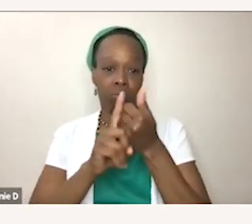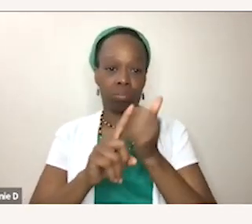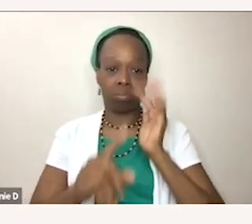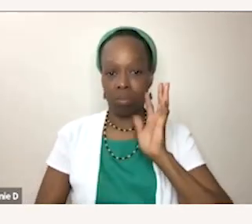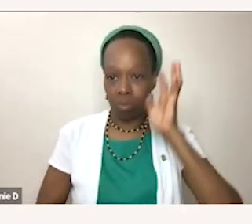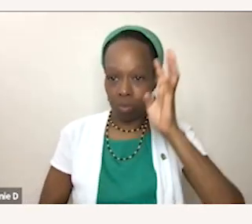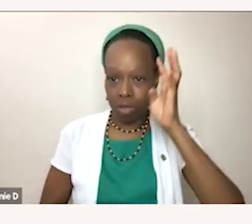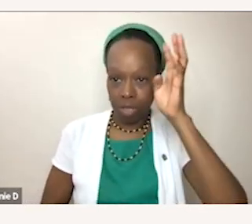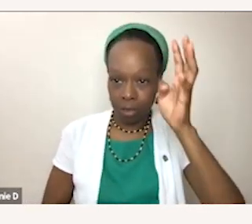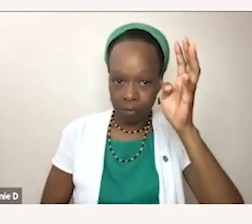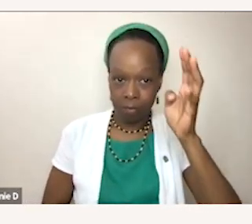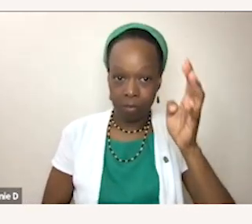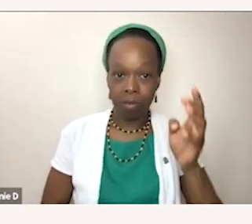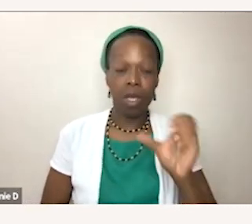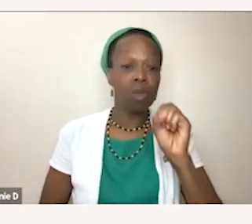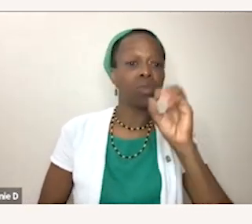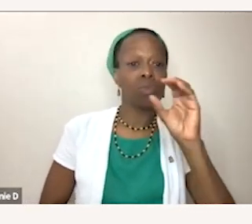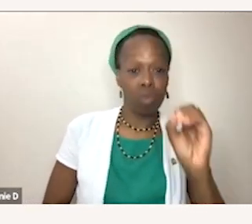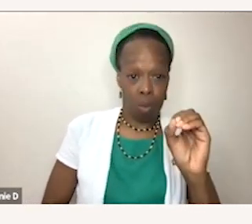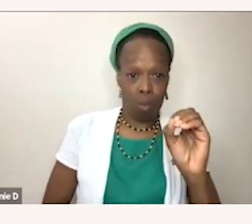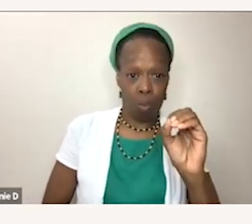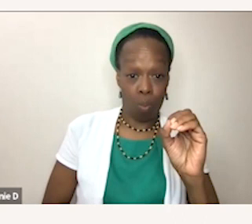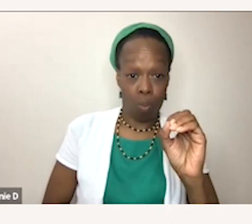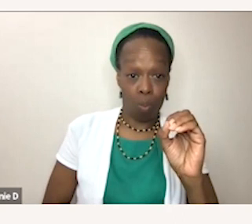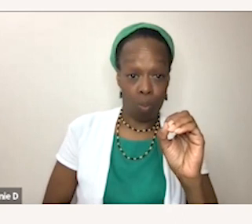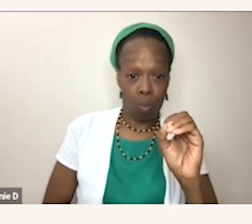that word. All right, so